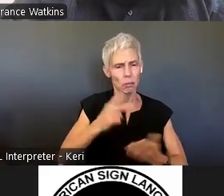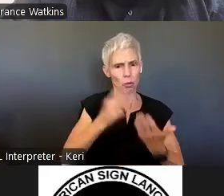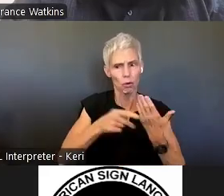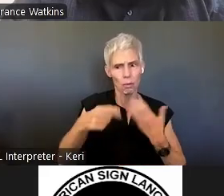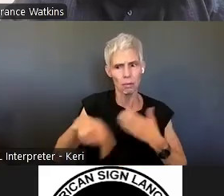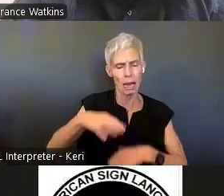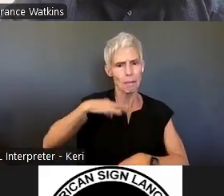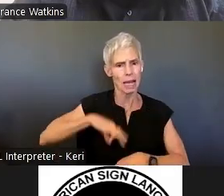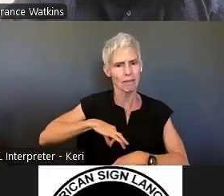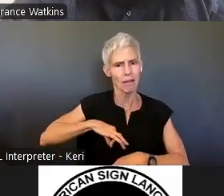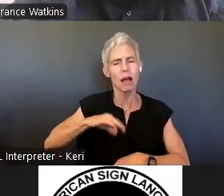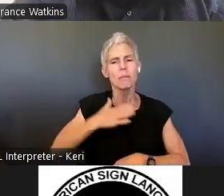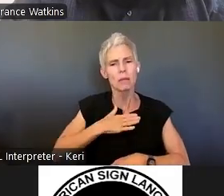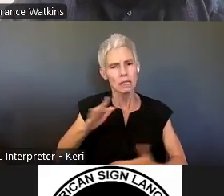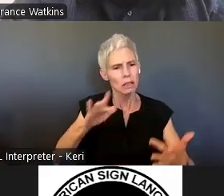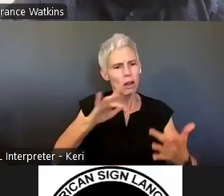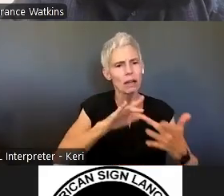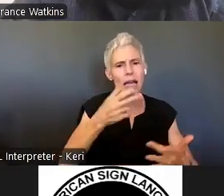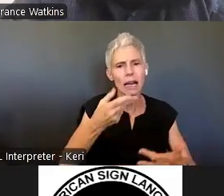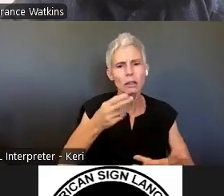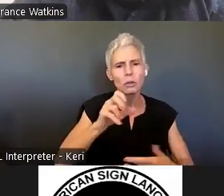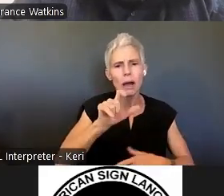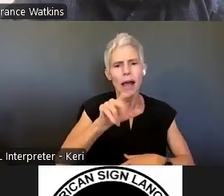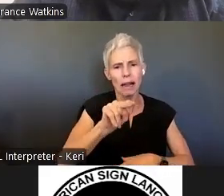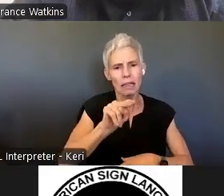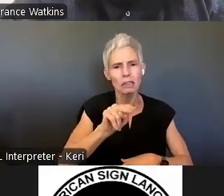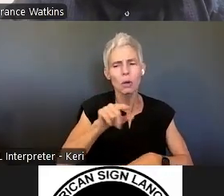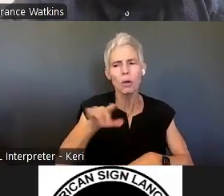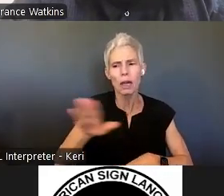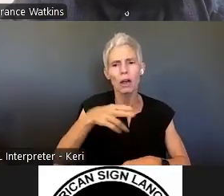Helen so we can get them on the wait list as soon as possible.